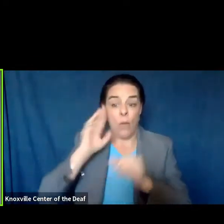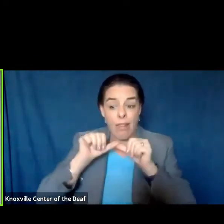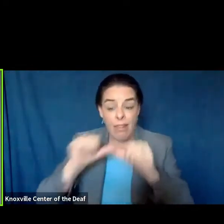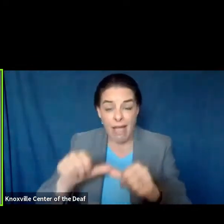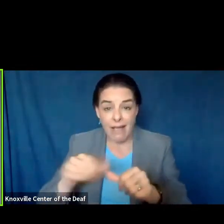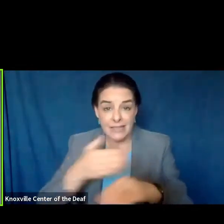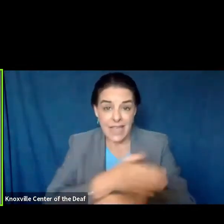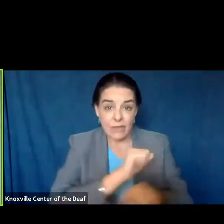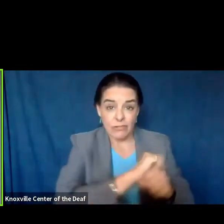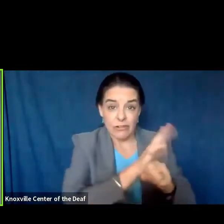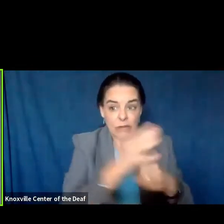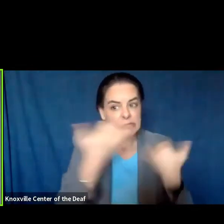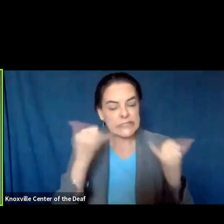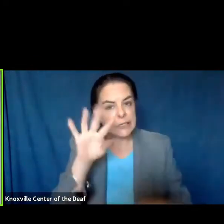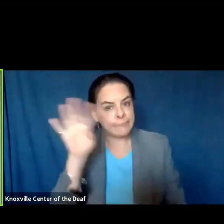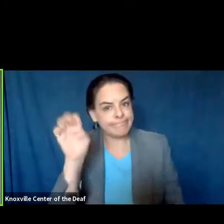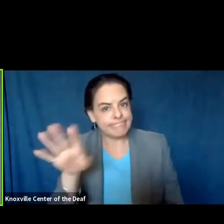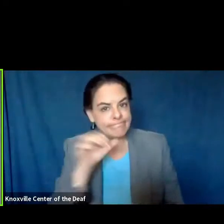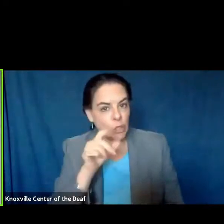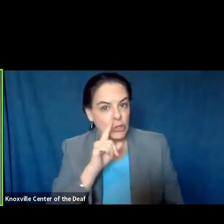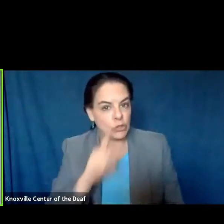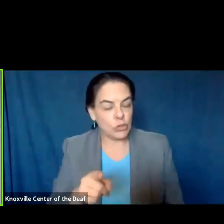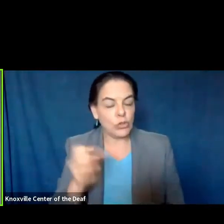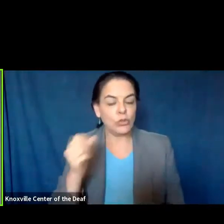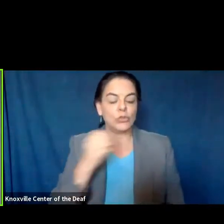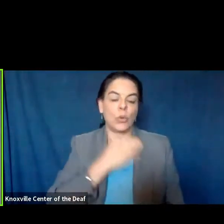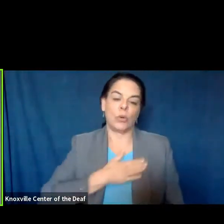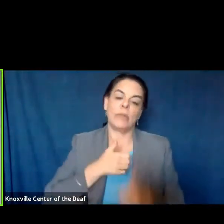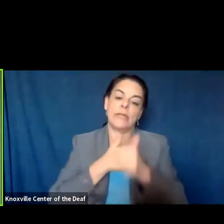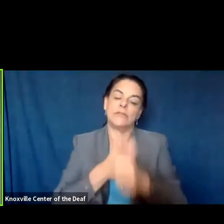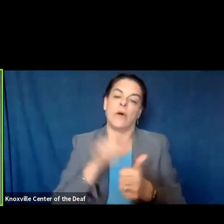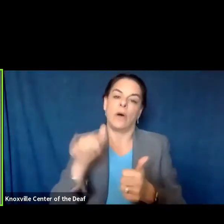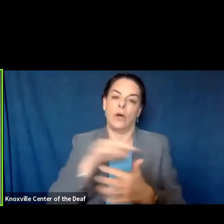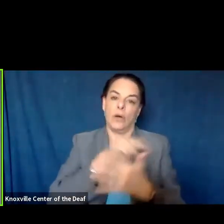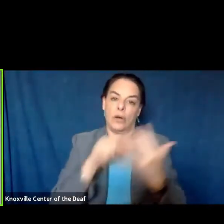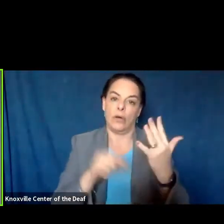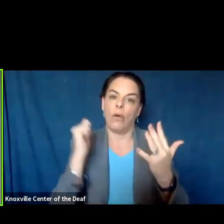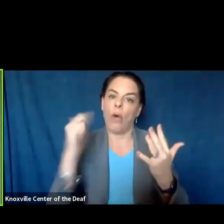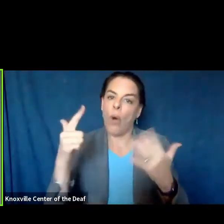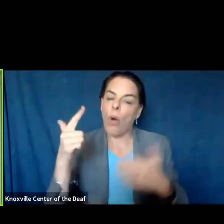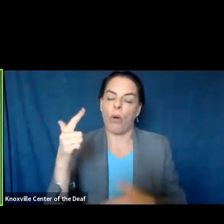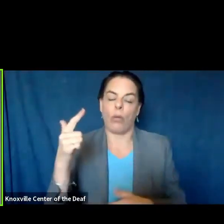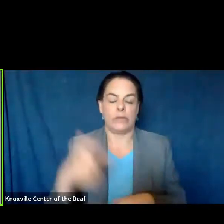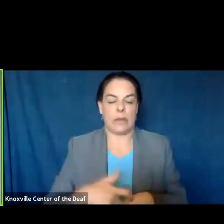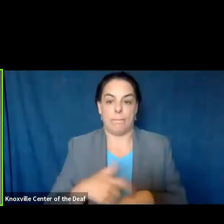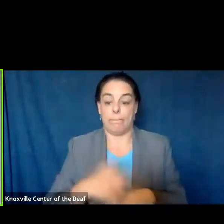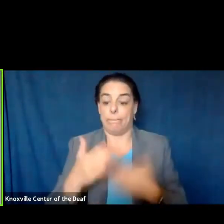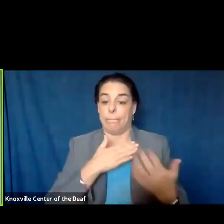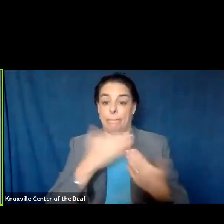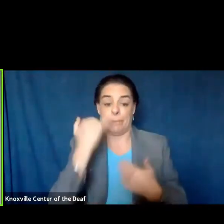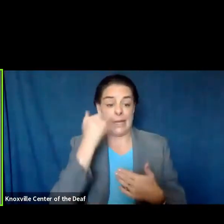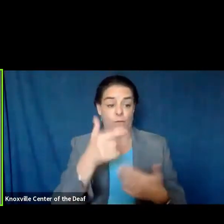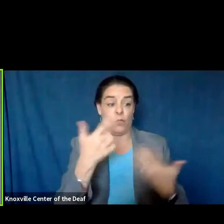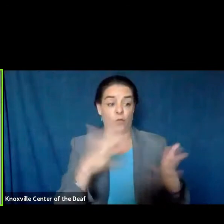questions there. And so please still follow the 5 core actions all the time, even if you have had it and recovered.